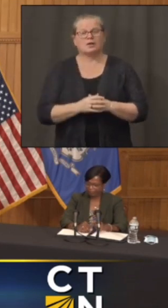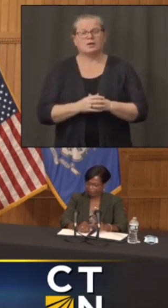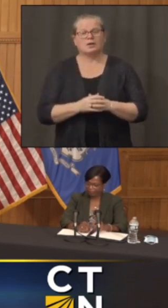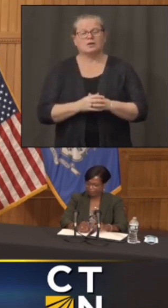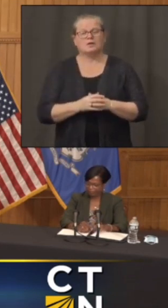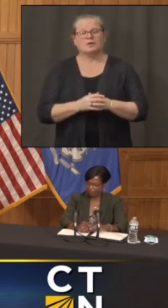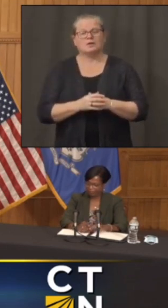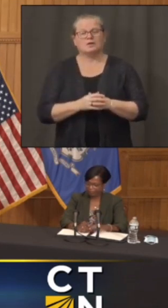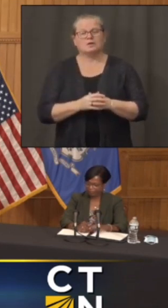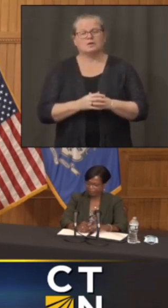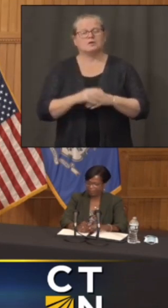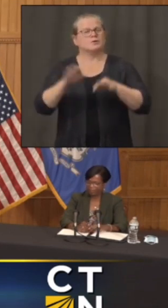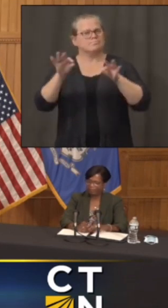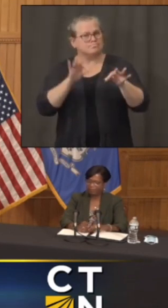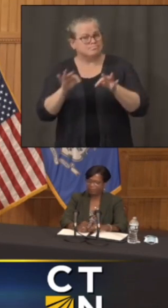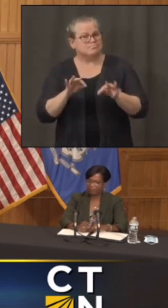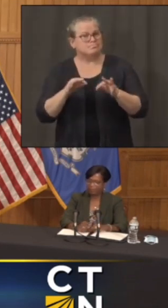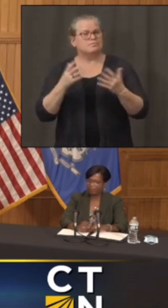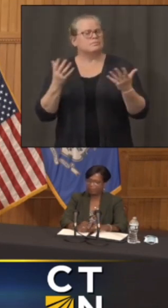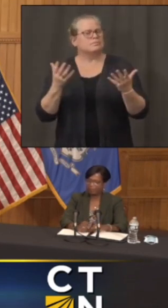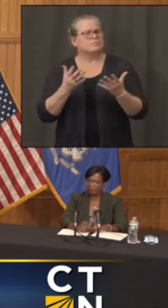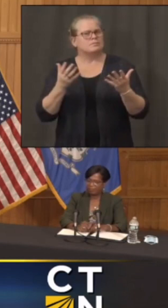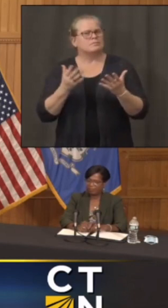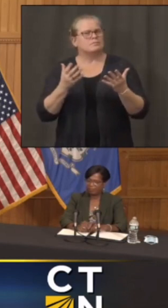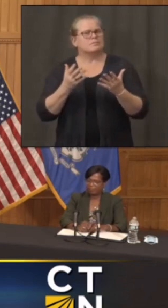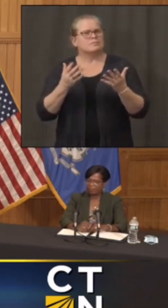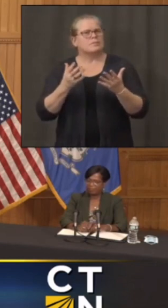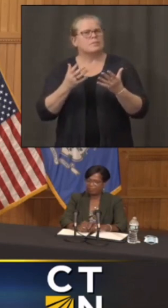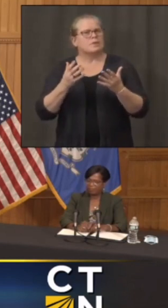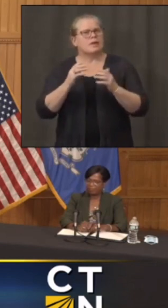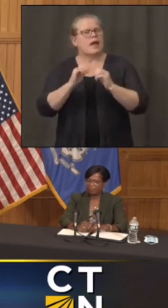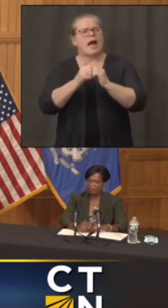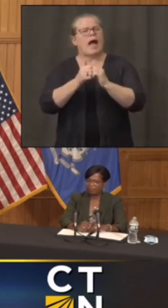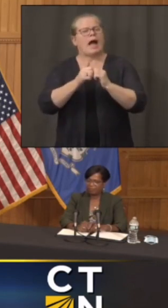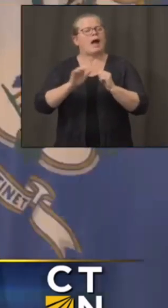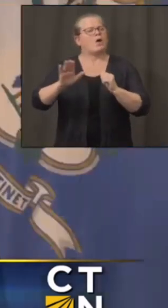the reduction in the rate of transmission there?